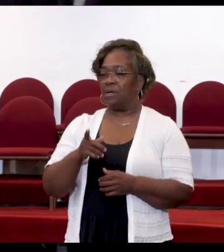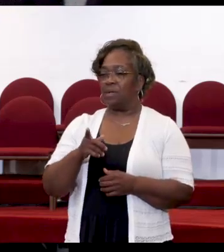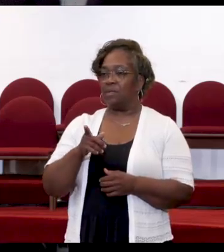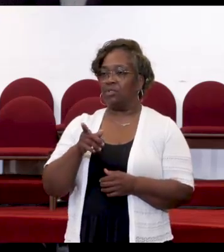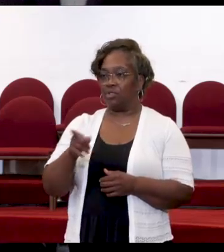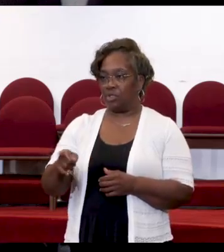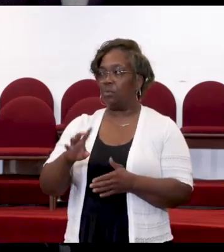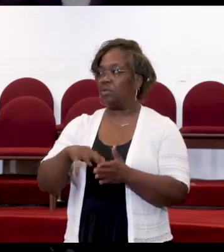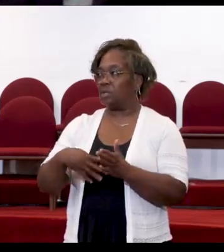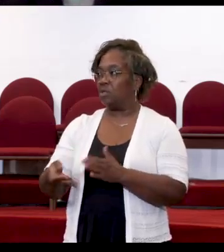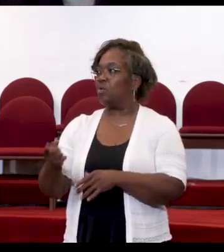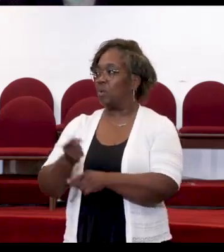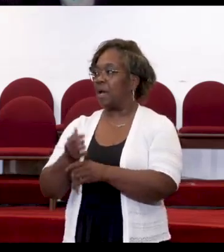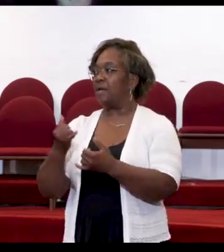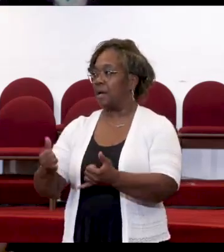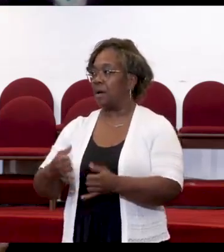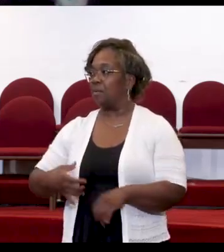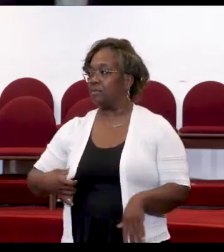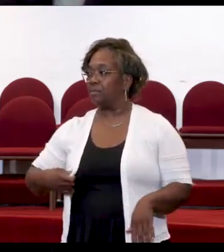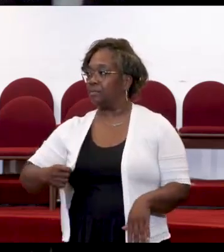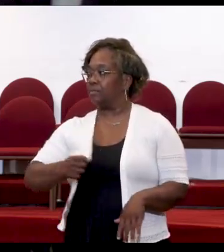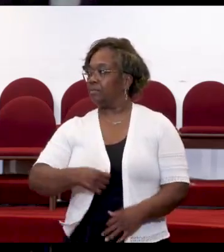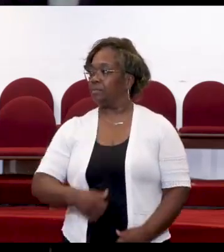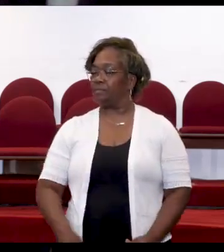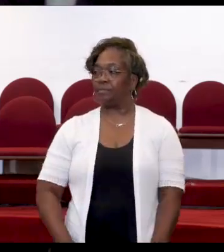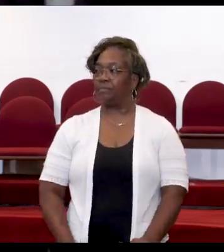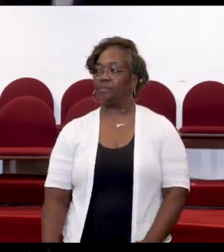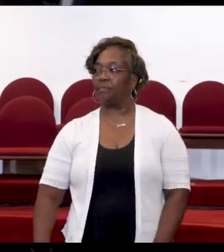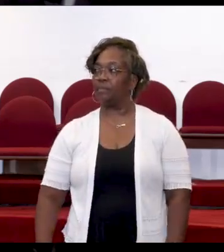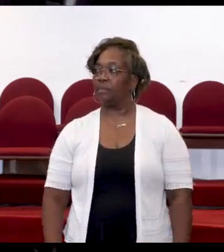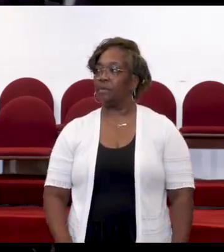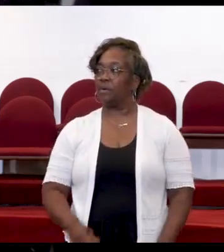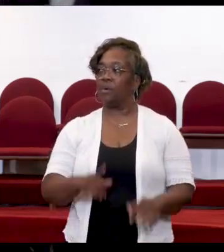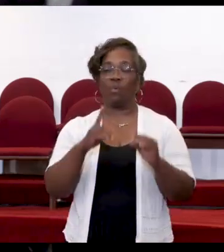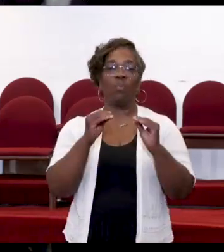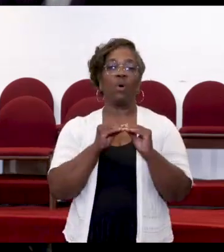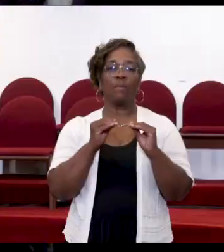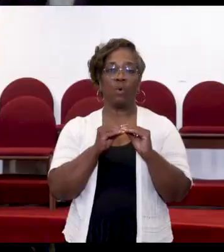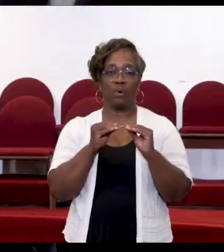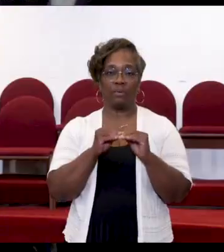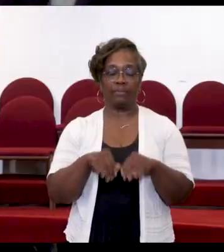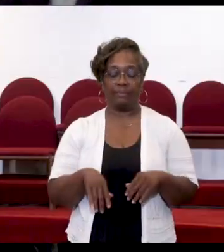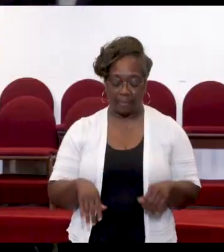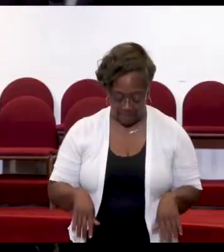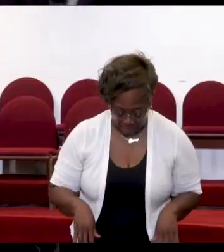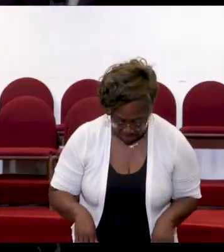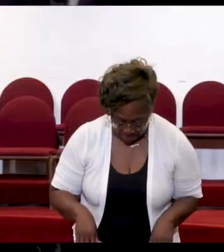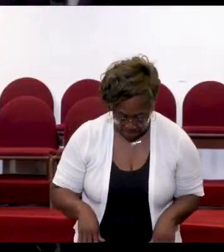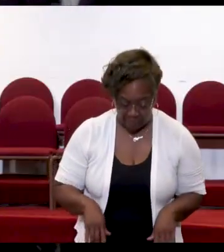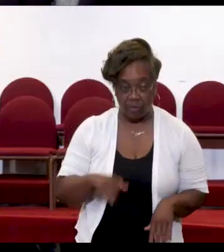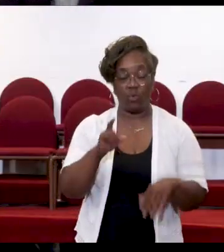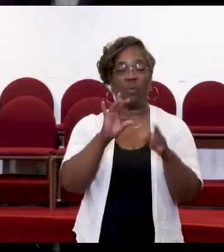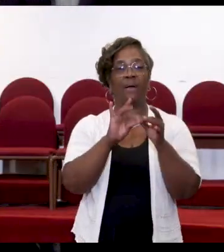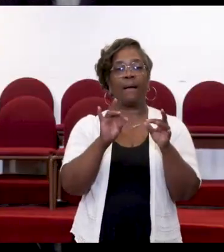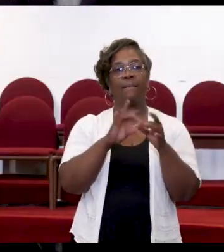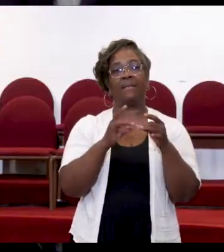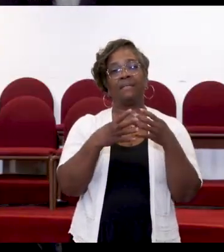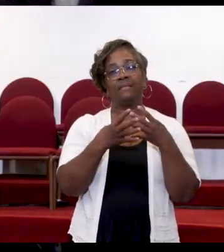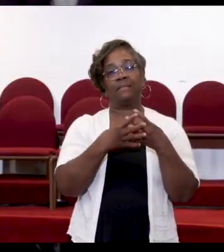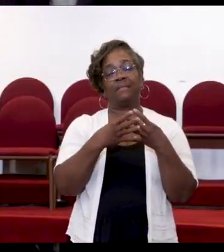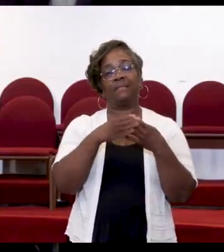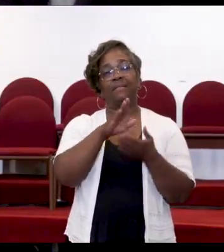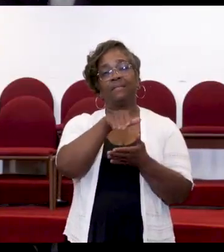now. All right. Great, thank you. And one other thing that go ahead. You mentioned the detention center and